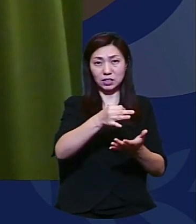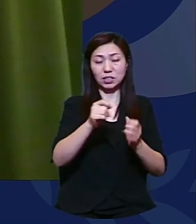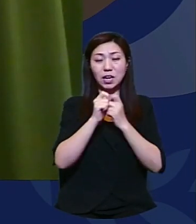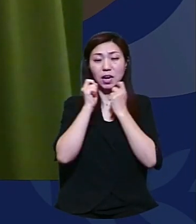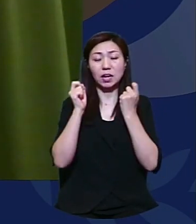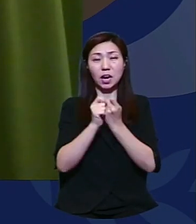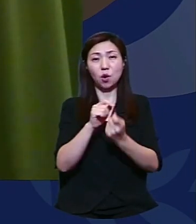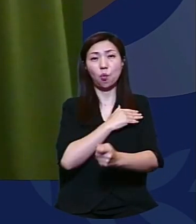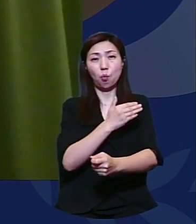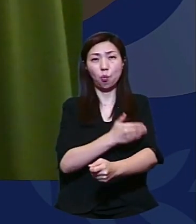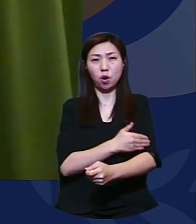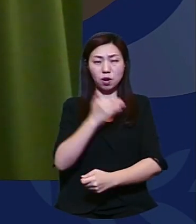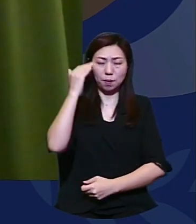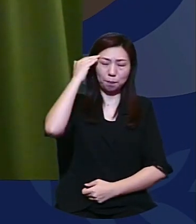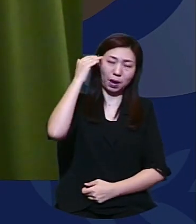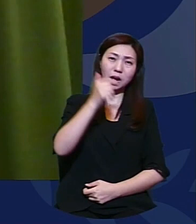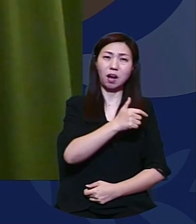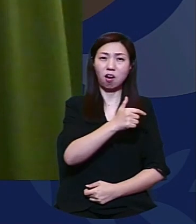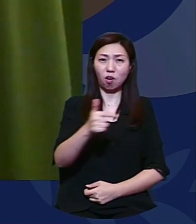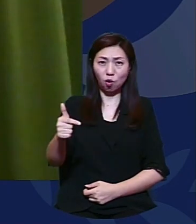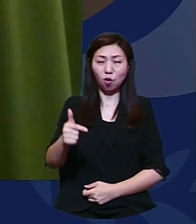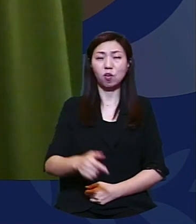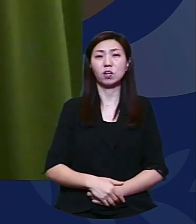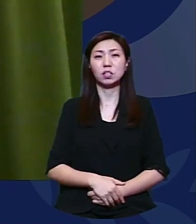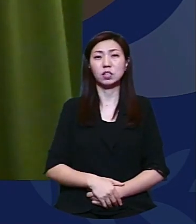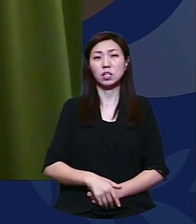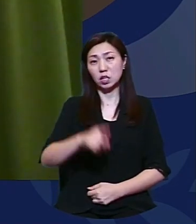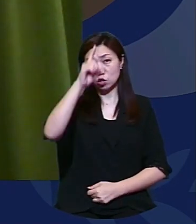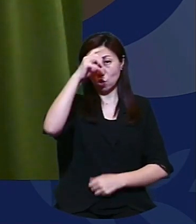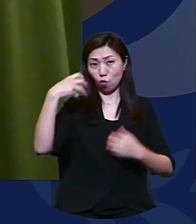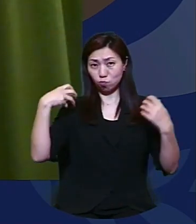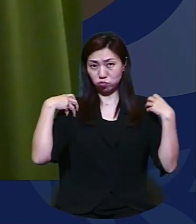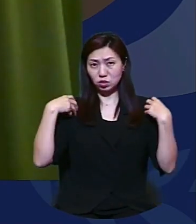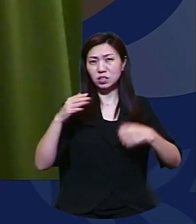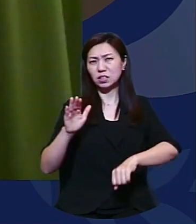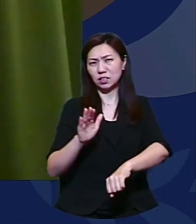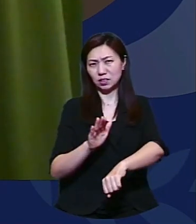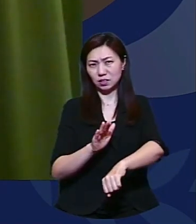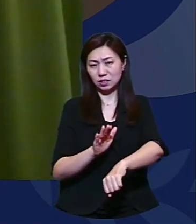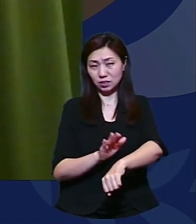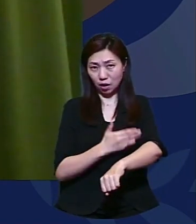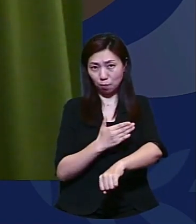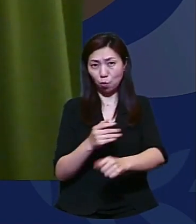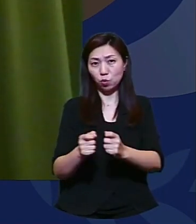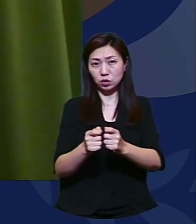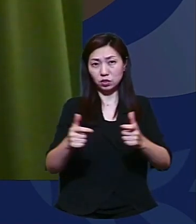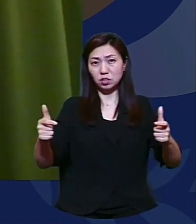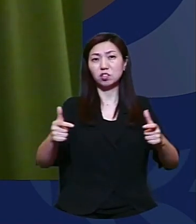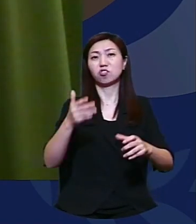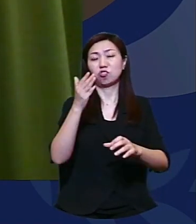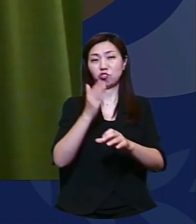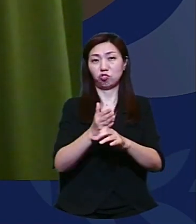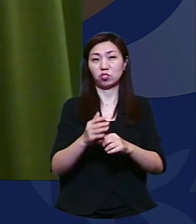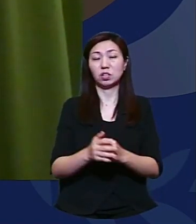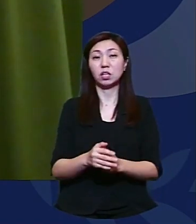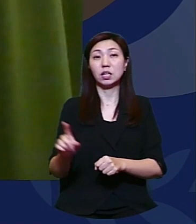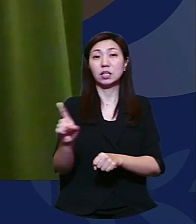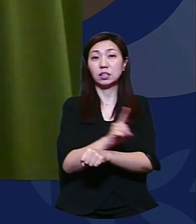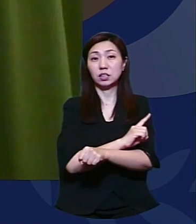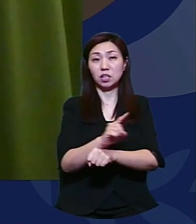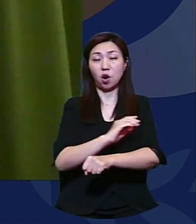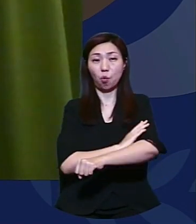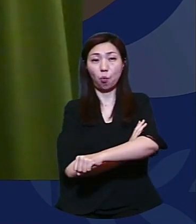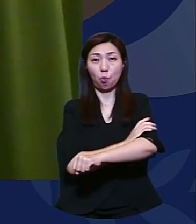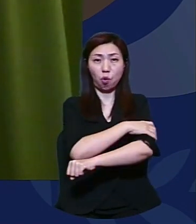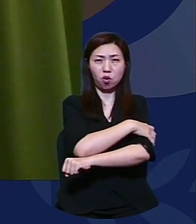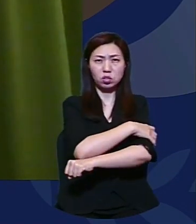values and individual rights, both online and offline. The world's digital financing needs are staggering and will